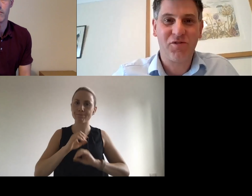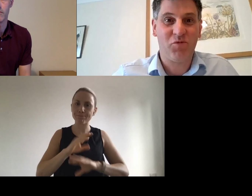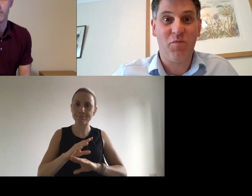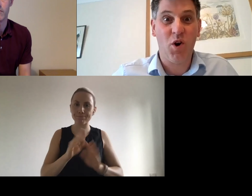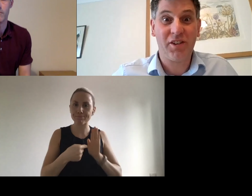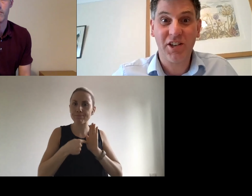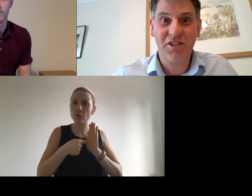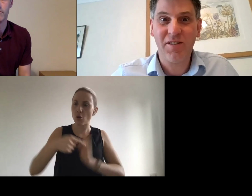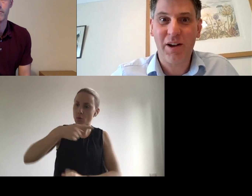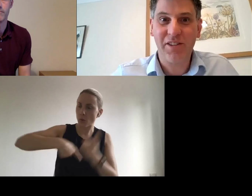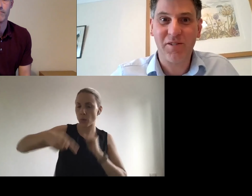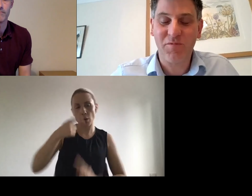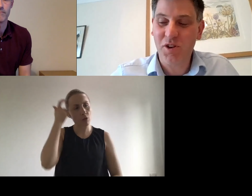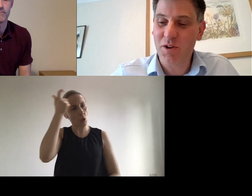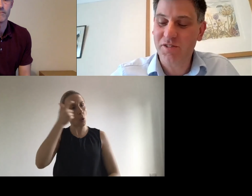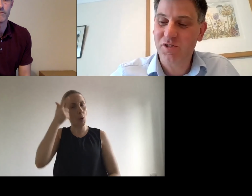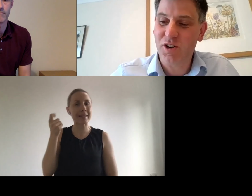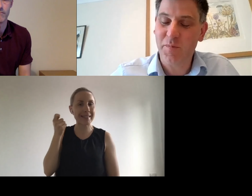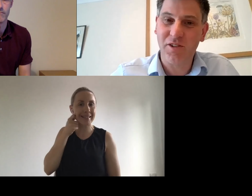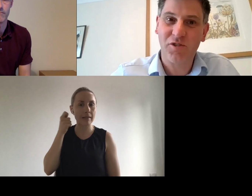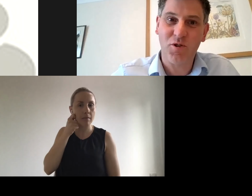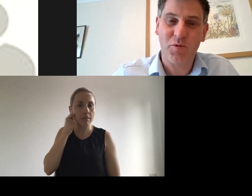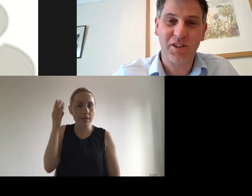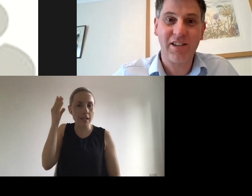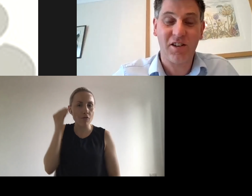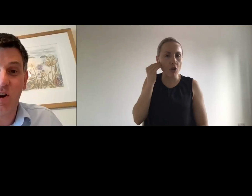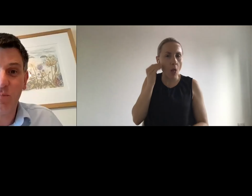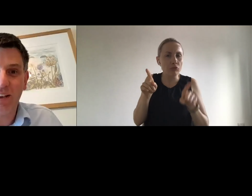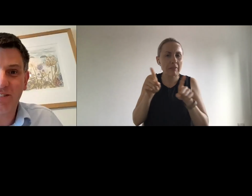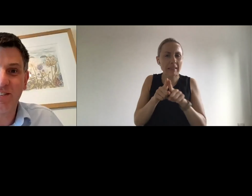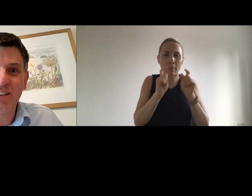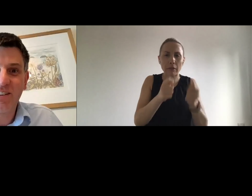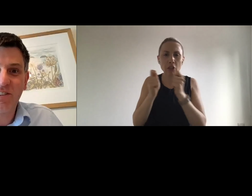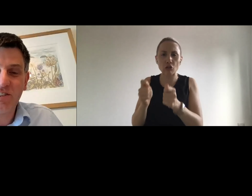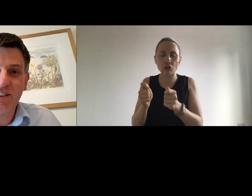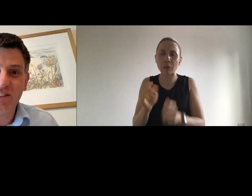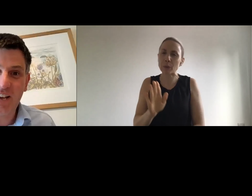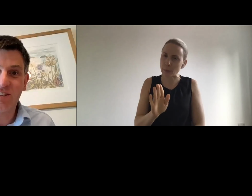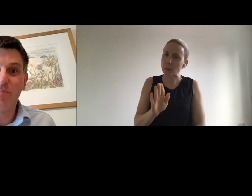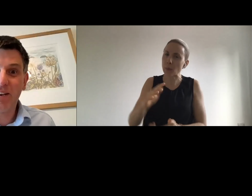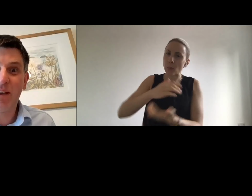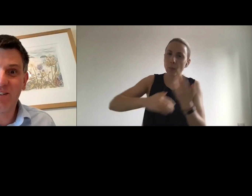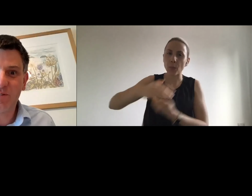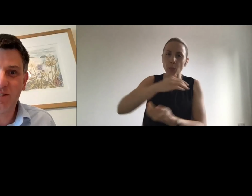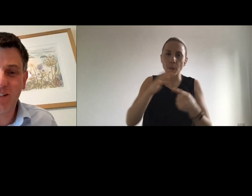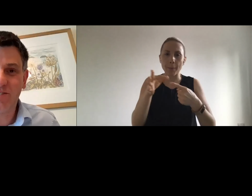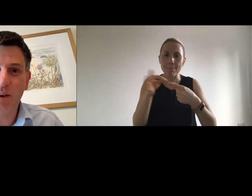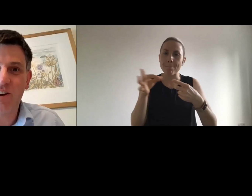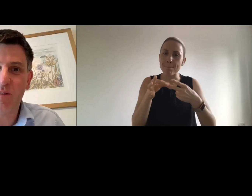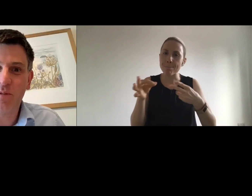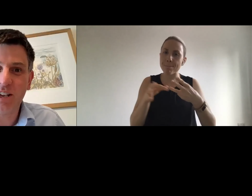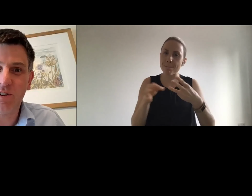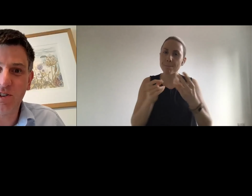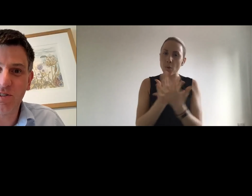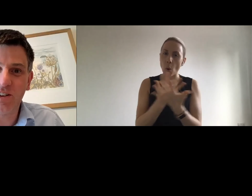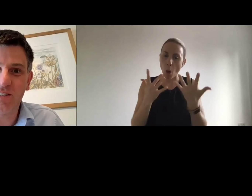tinnitus as sort of one condition, but I think, you know, what struck me in your talk was that it's a complex condition, and there's actually many, many different things that make